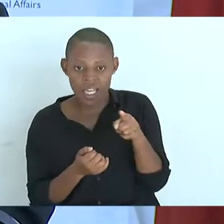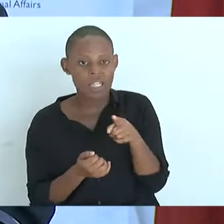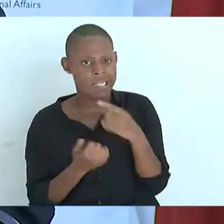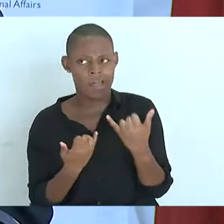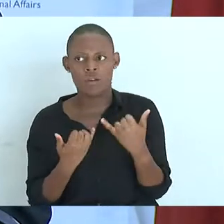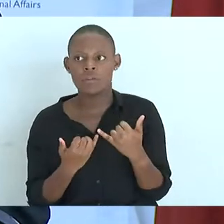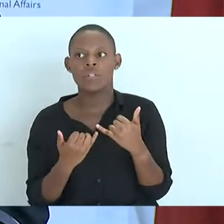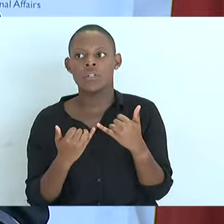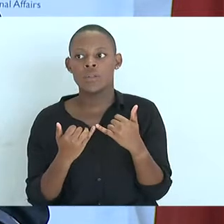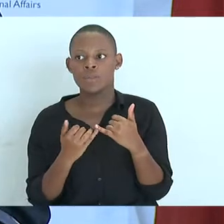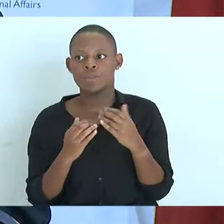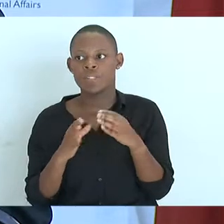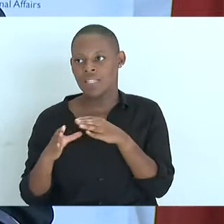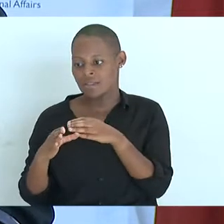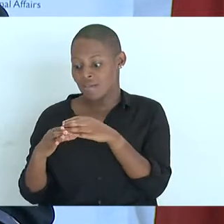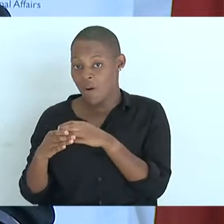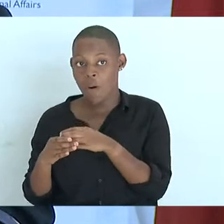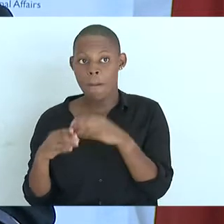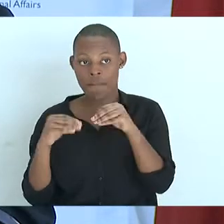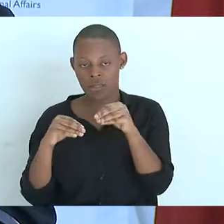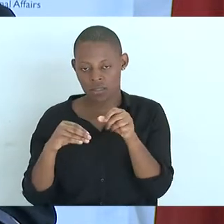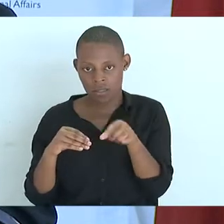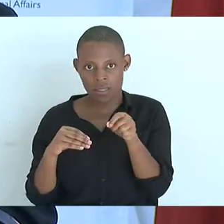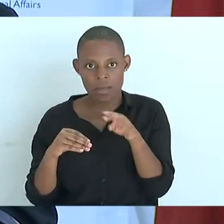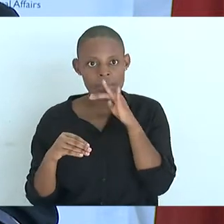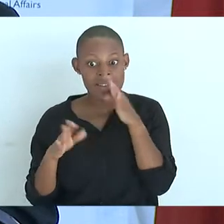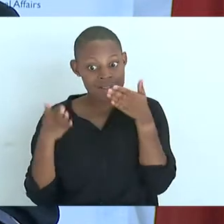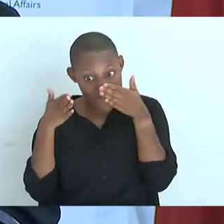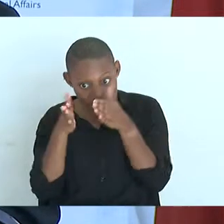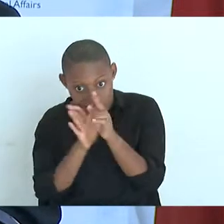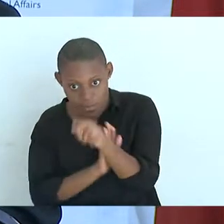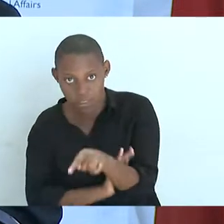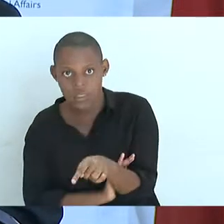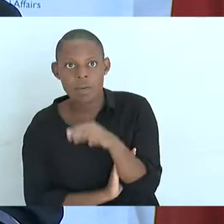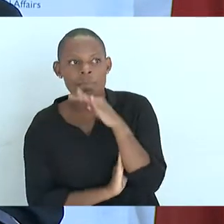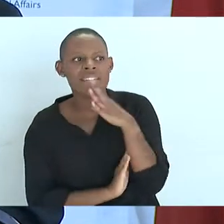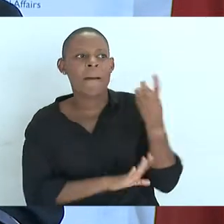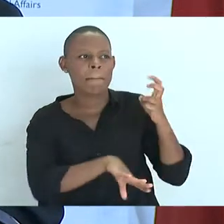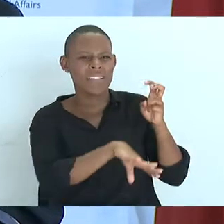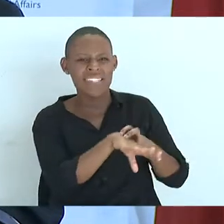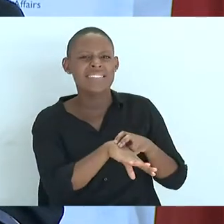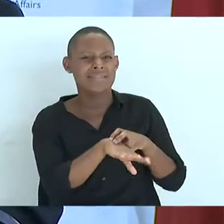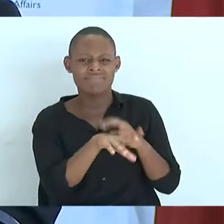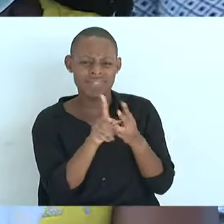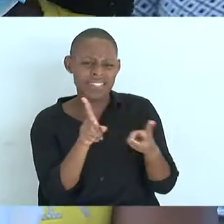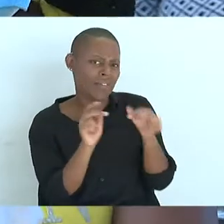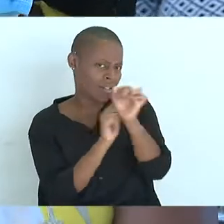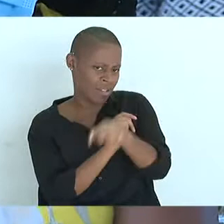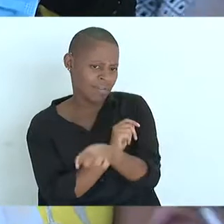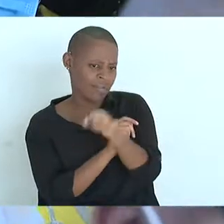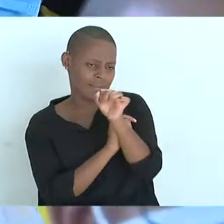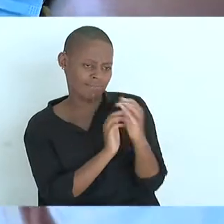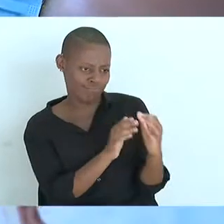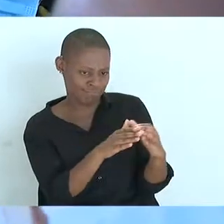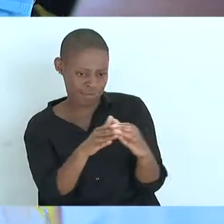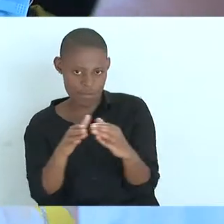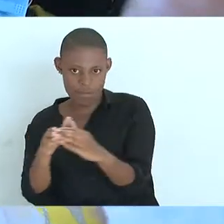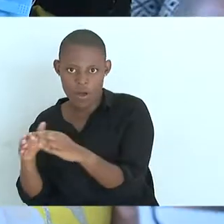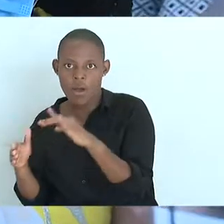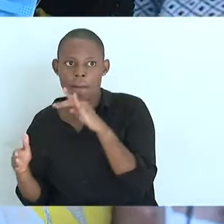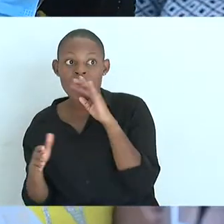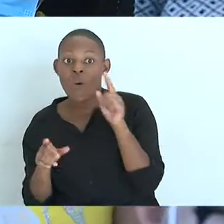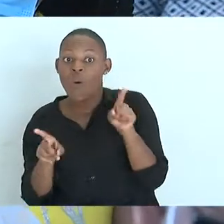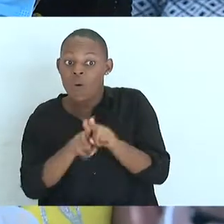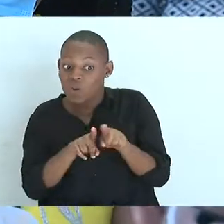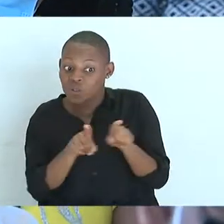specific sector that needs a specific focus, which have different needs. And then, of course, there's the oceans